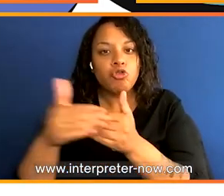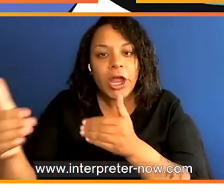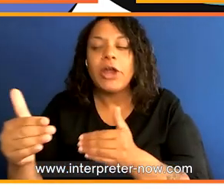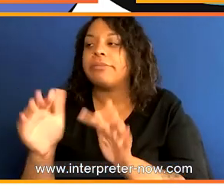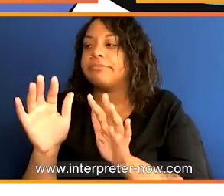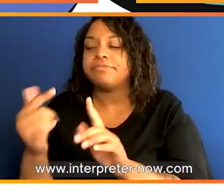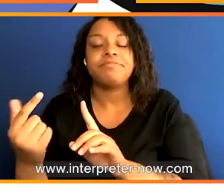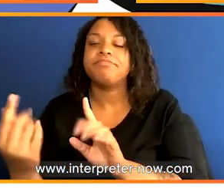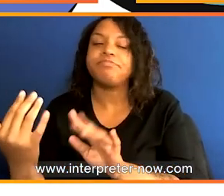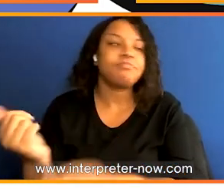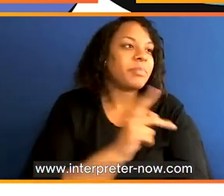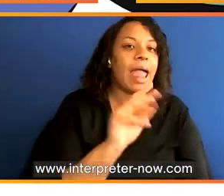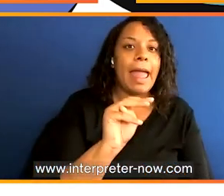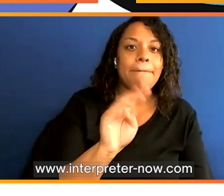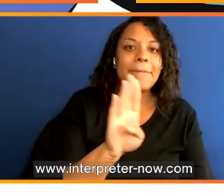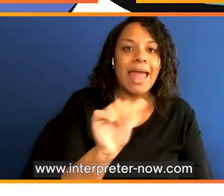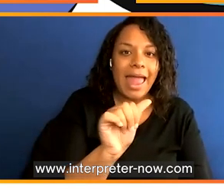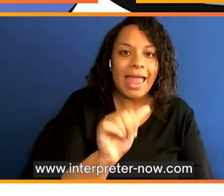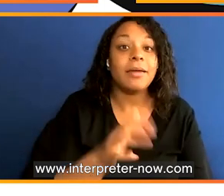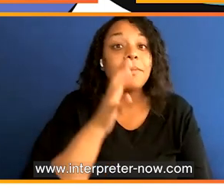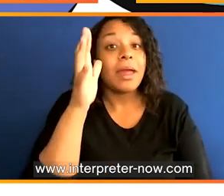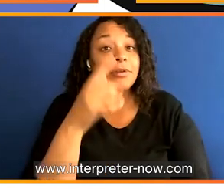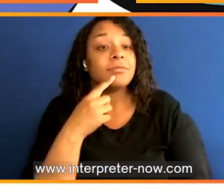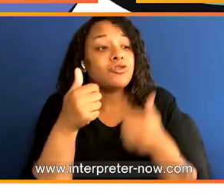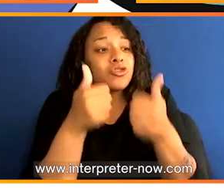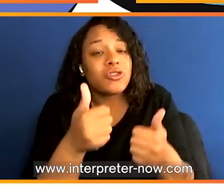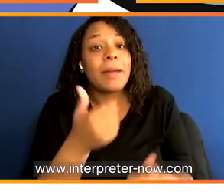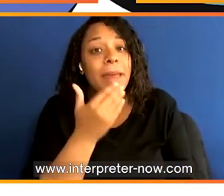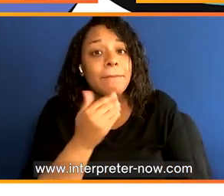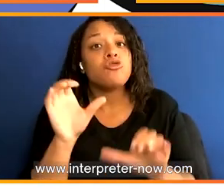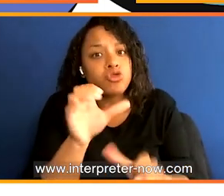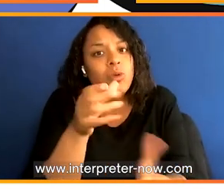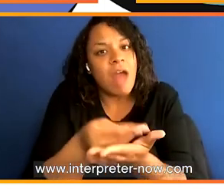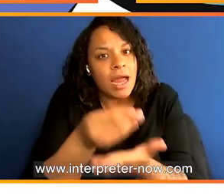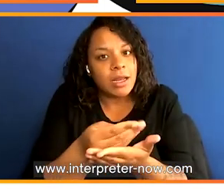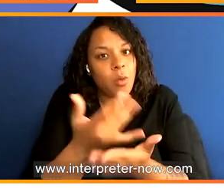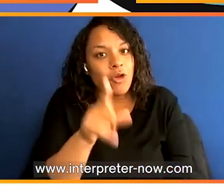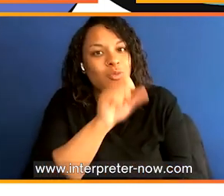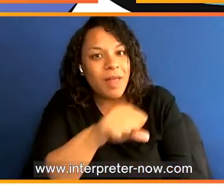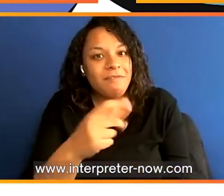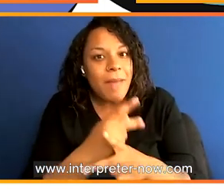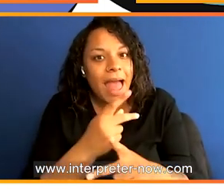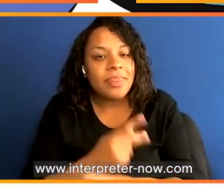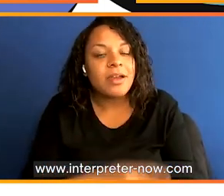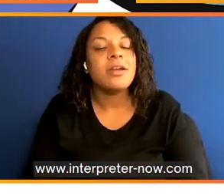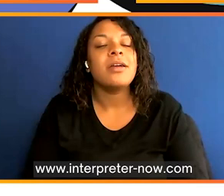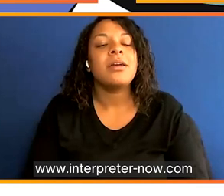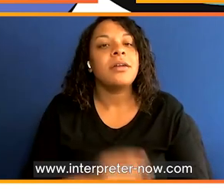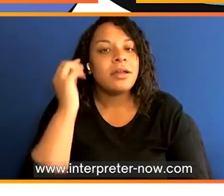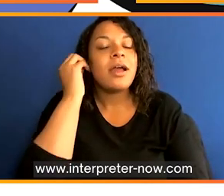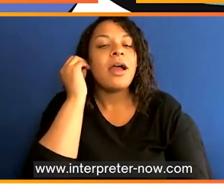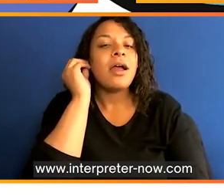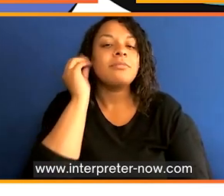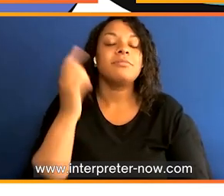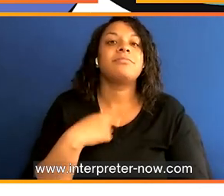Went back and got my MBA. My parents said, that's great. Maybe do something in finance because you love math. And I ended up